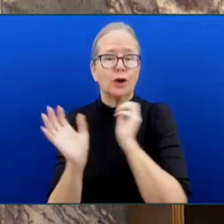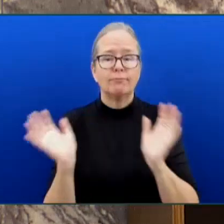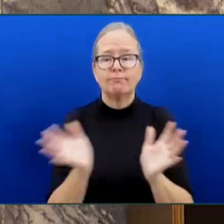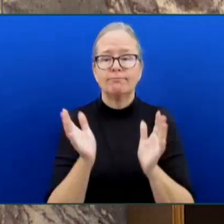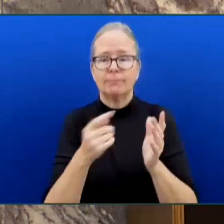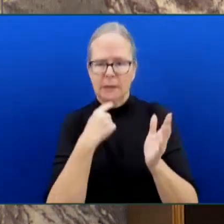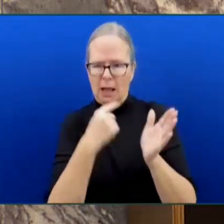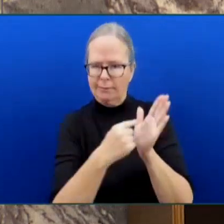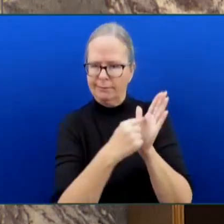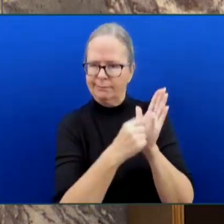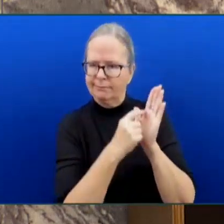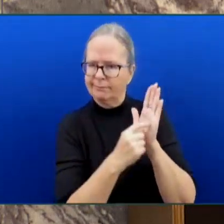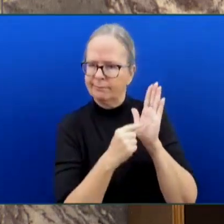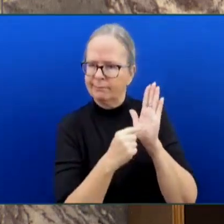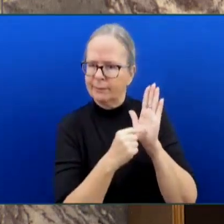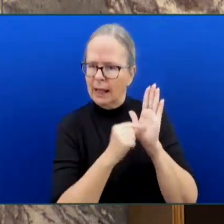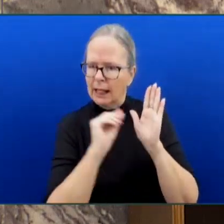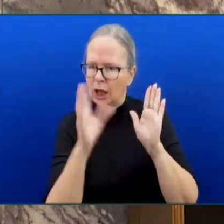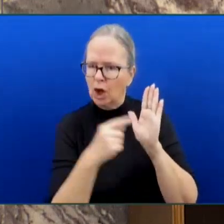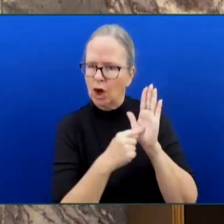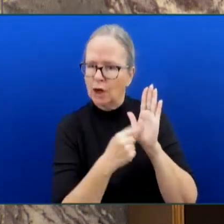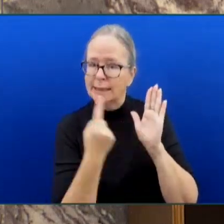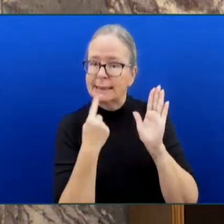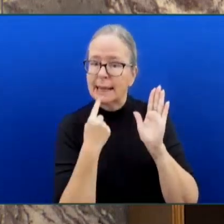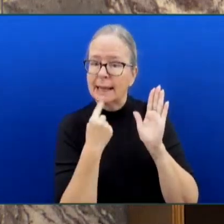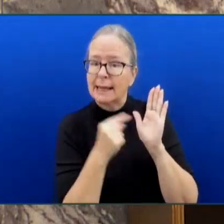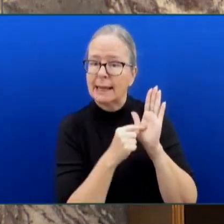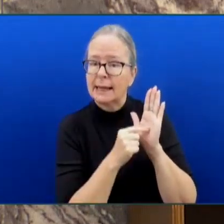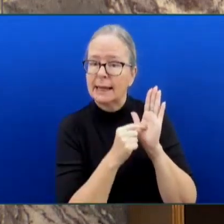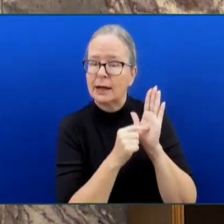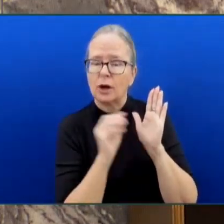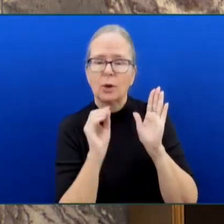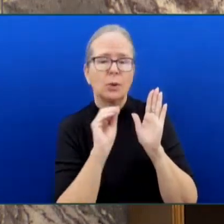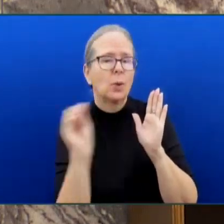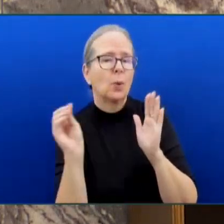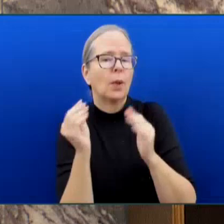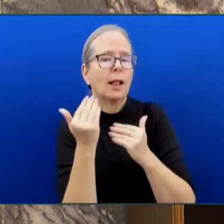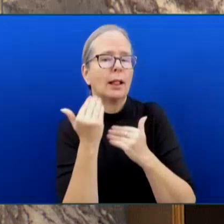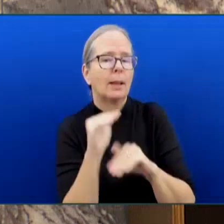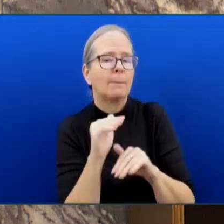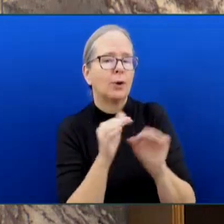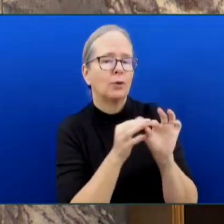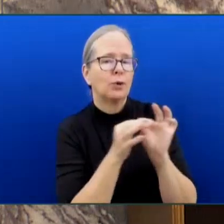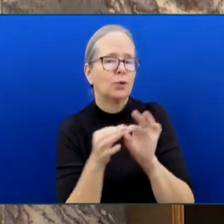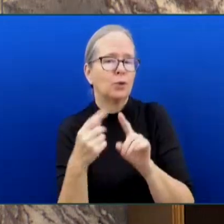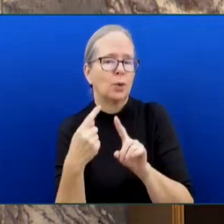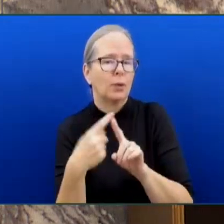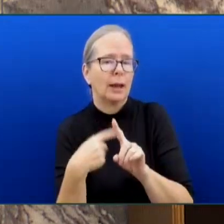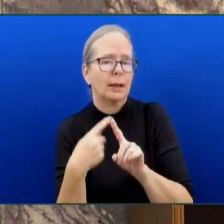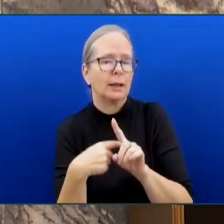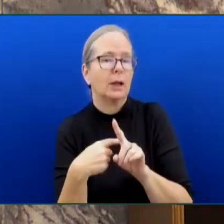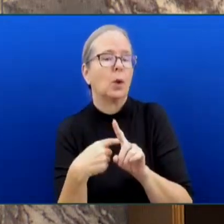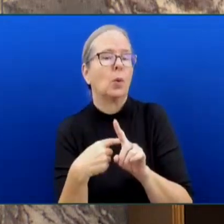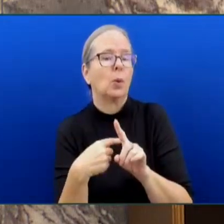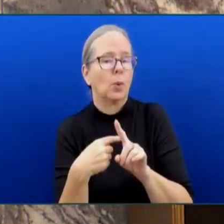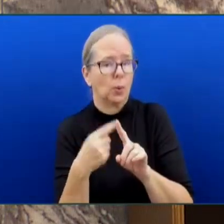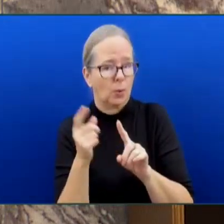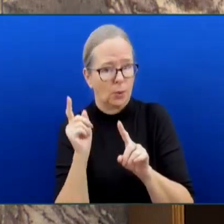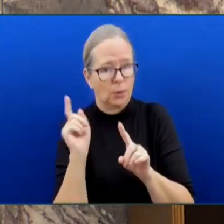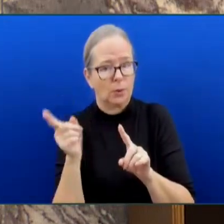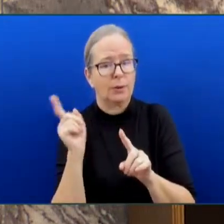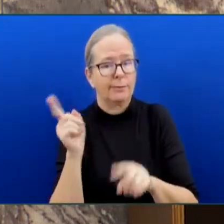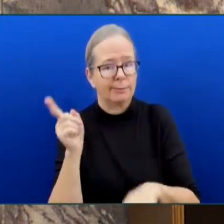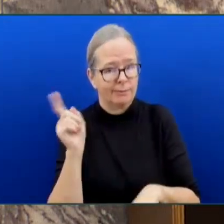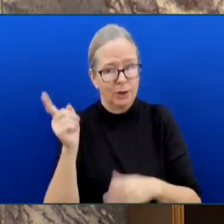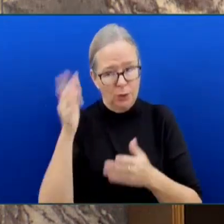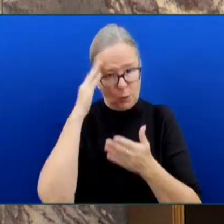quote, unrestricted rentals, end quote. So why the blatant double standard? One rule for